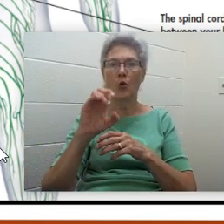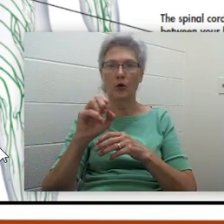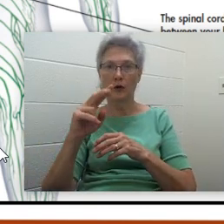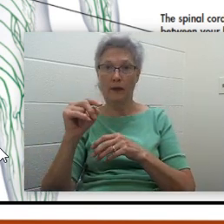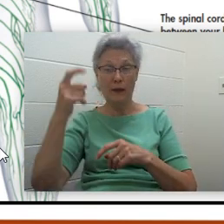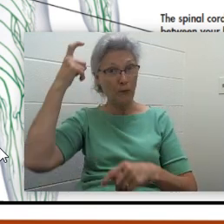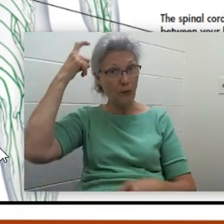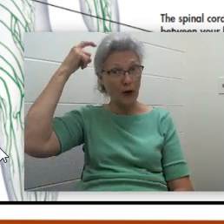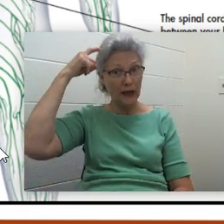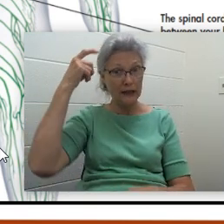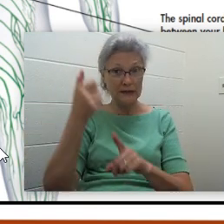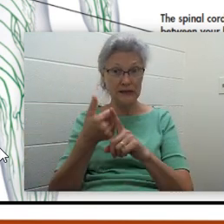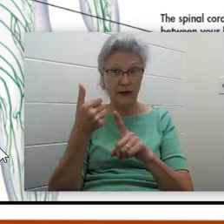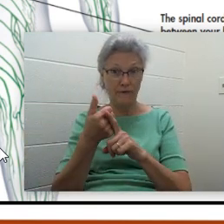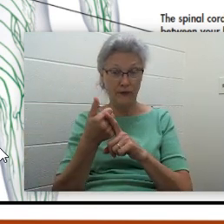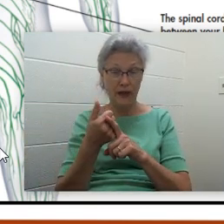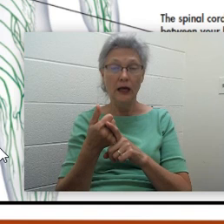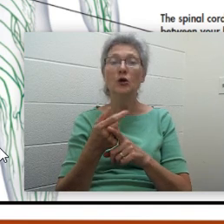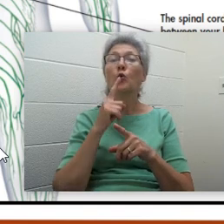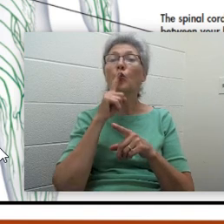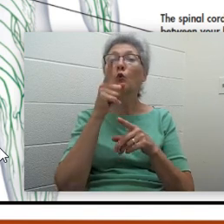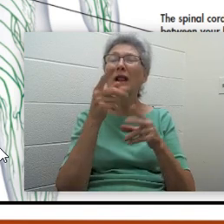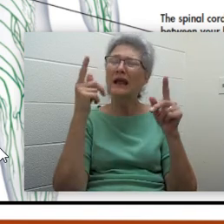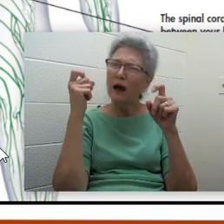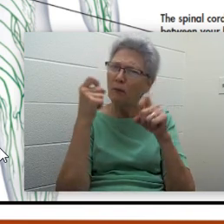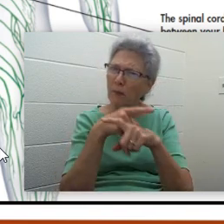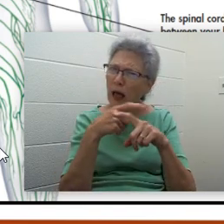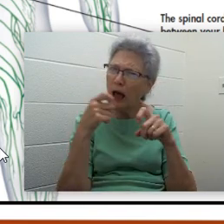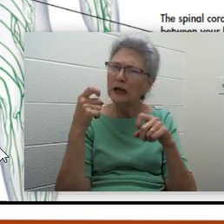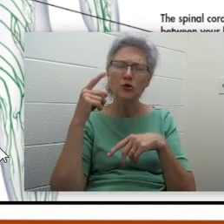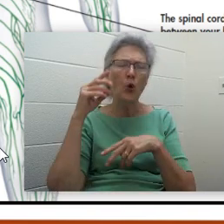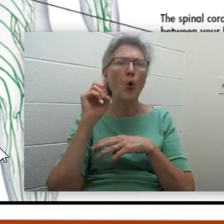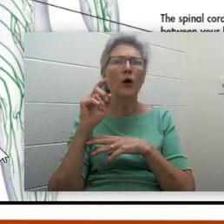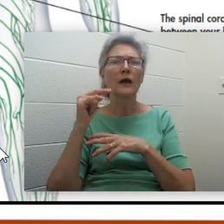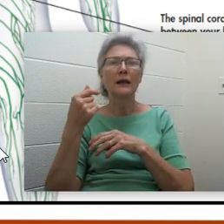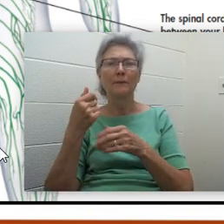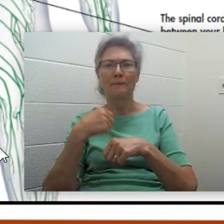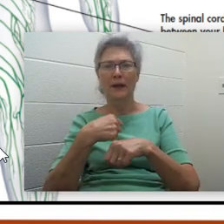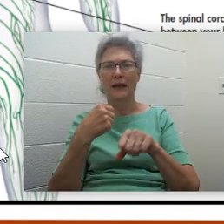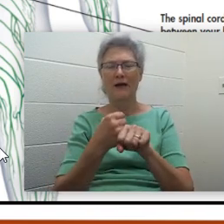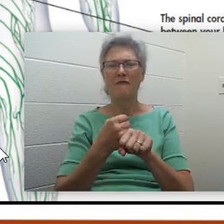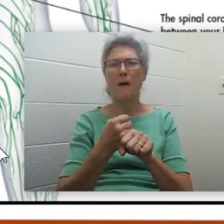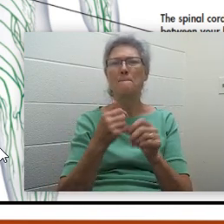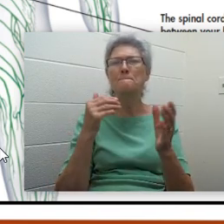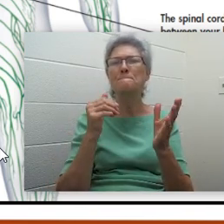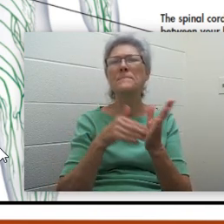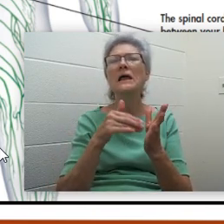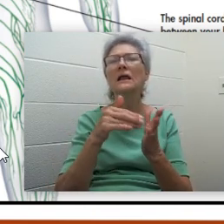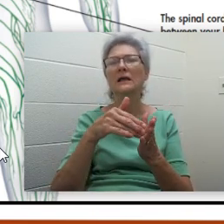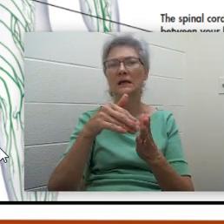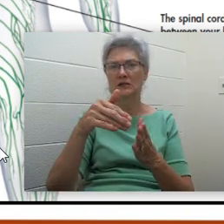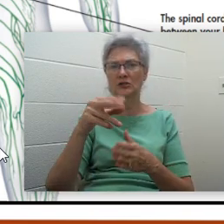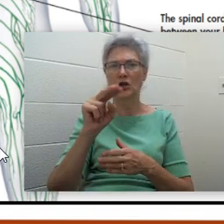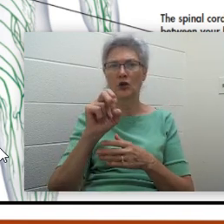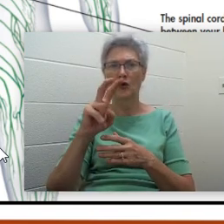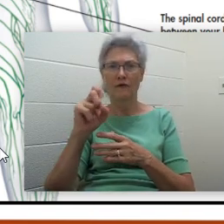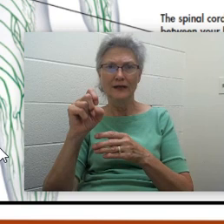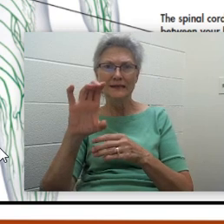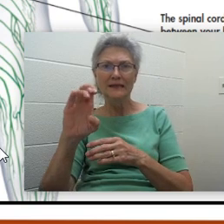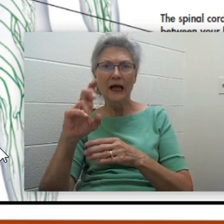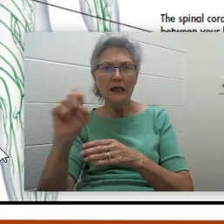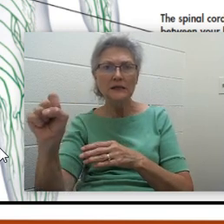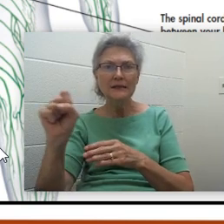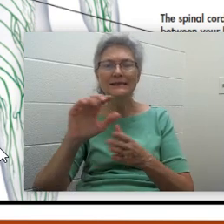The brain. The brain is a very complex organ that is made up of billions of nerve cells. It is the